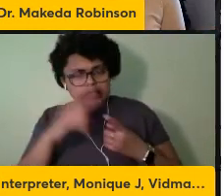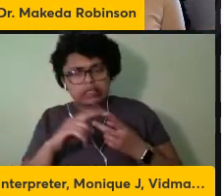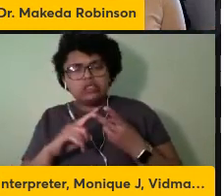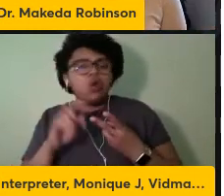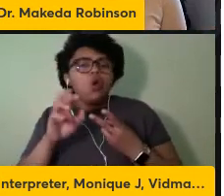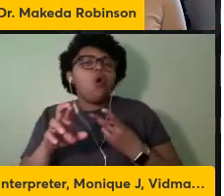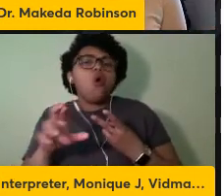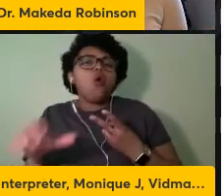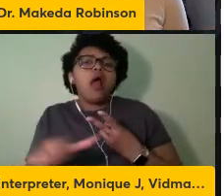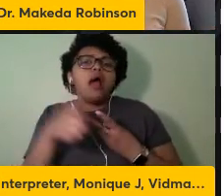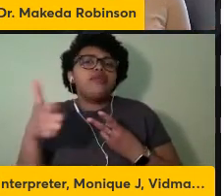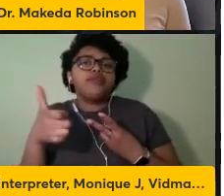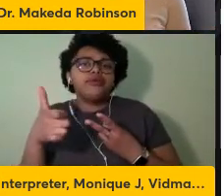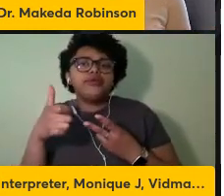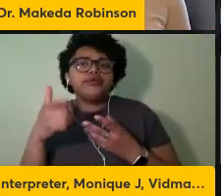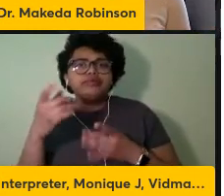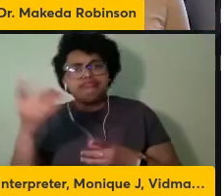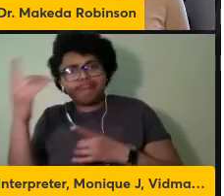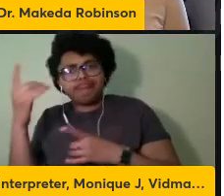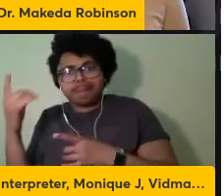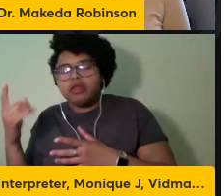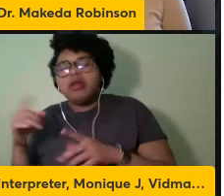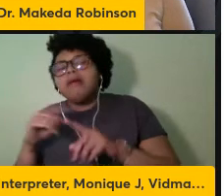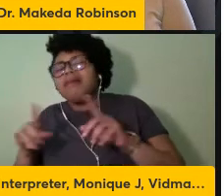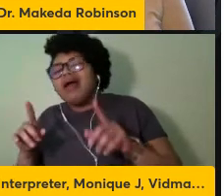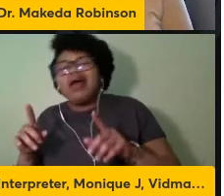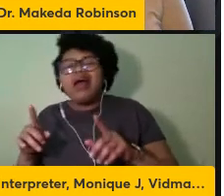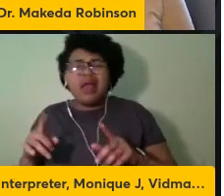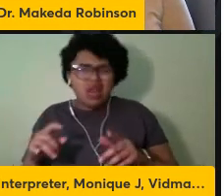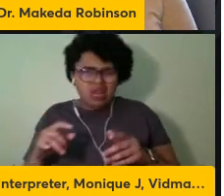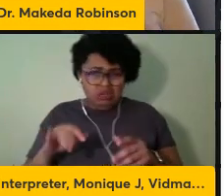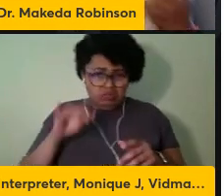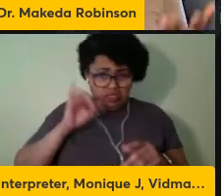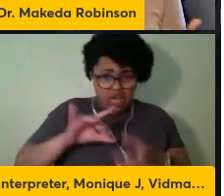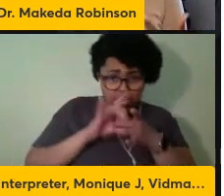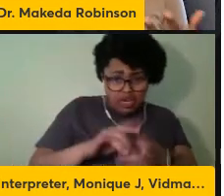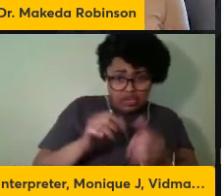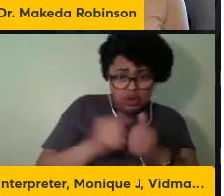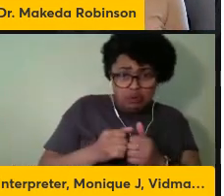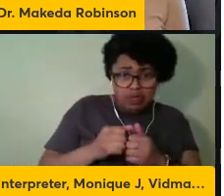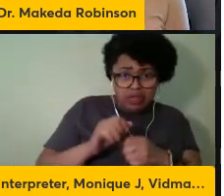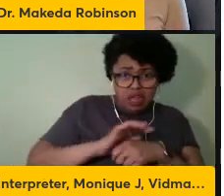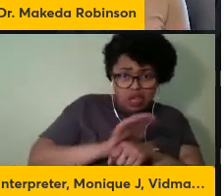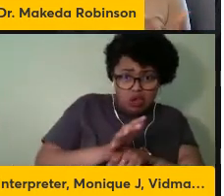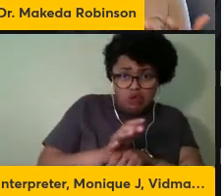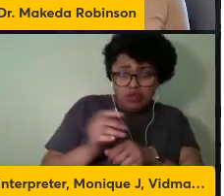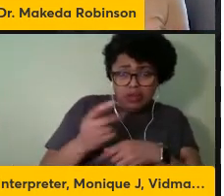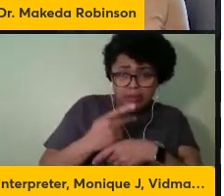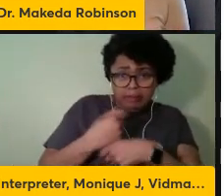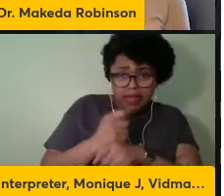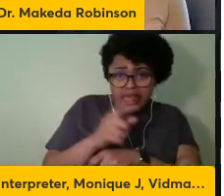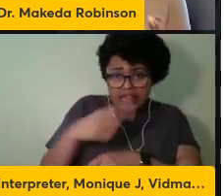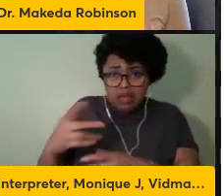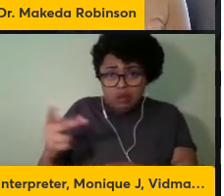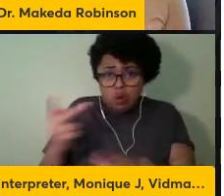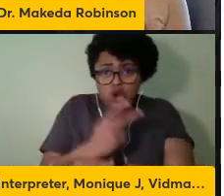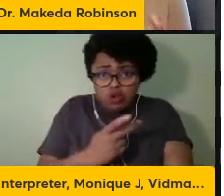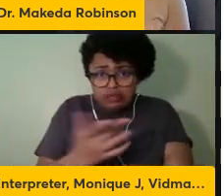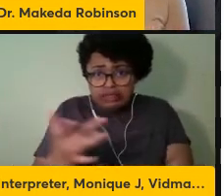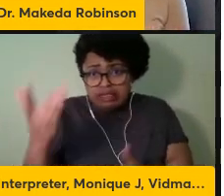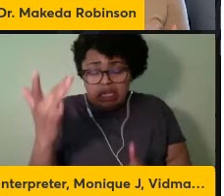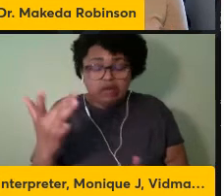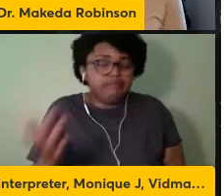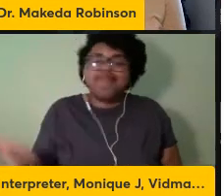response remained unknown. And what I had the privilege of doing in my PhD, which was